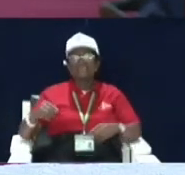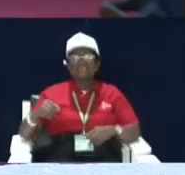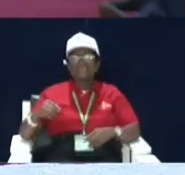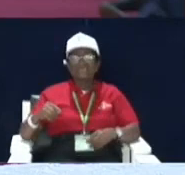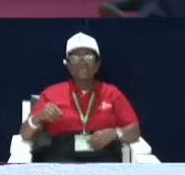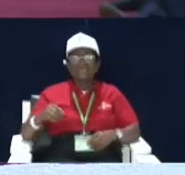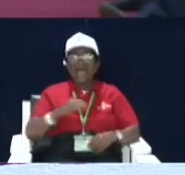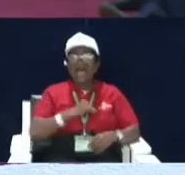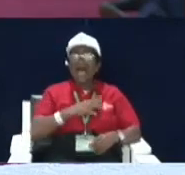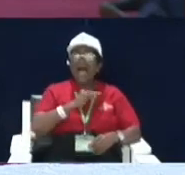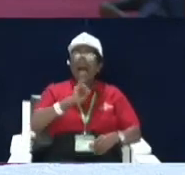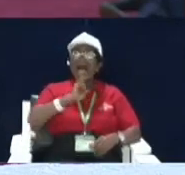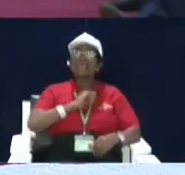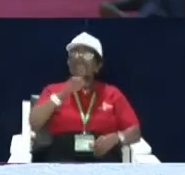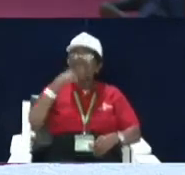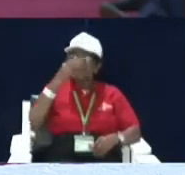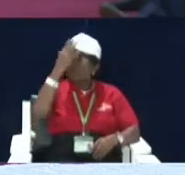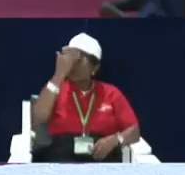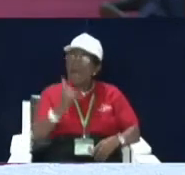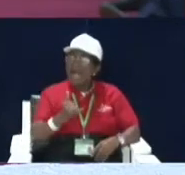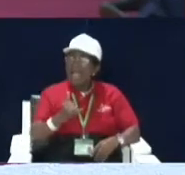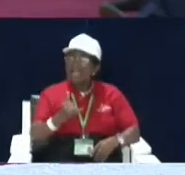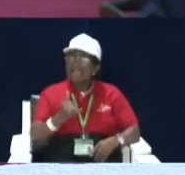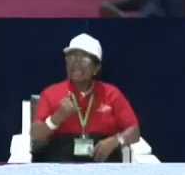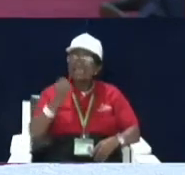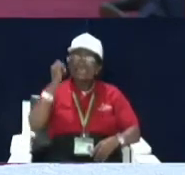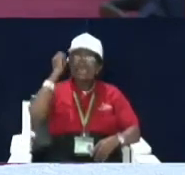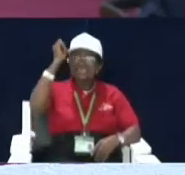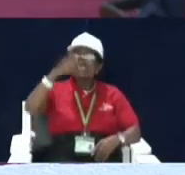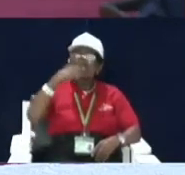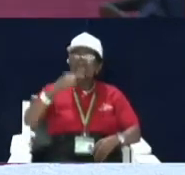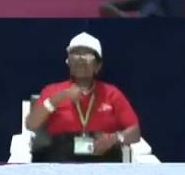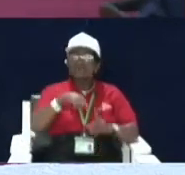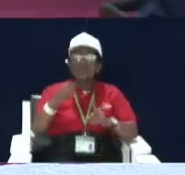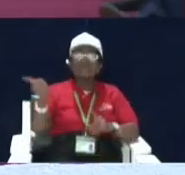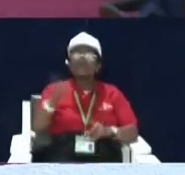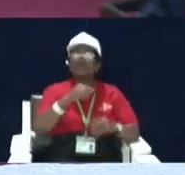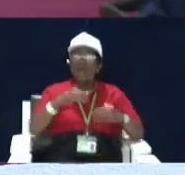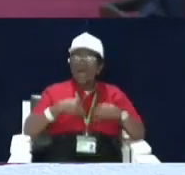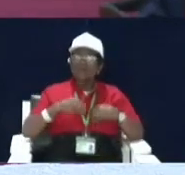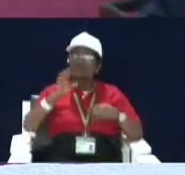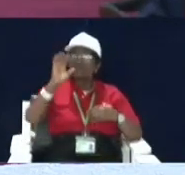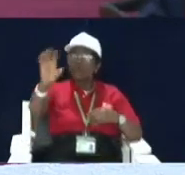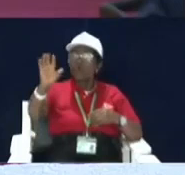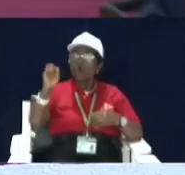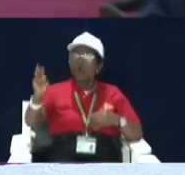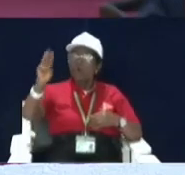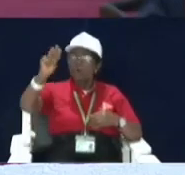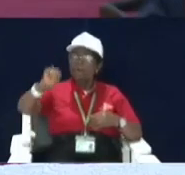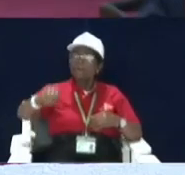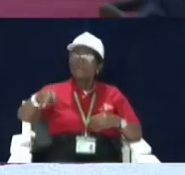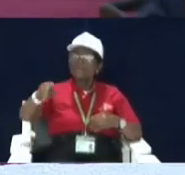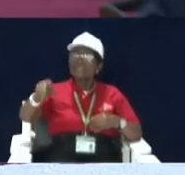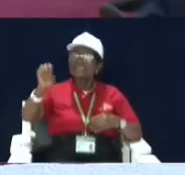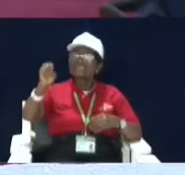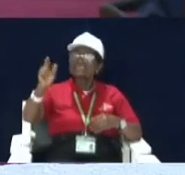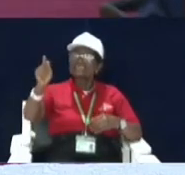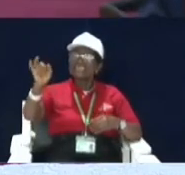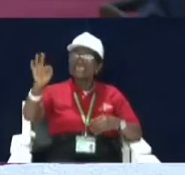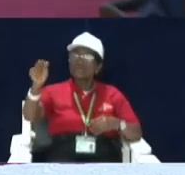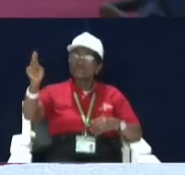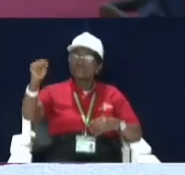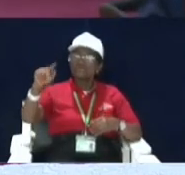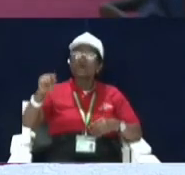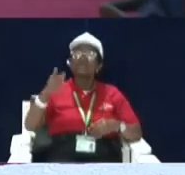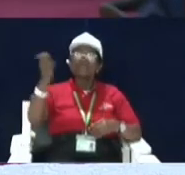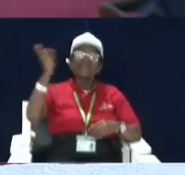I said, why? He said, because when you have a competition, there will be 3 judges. And